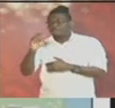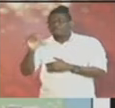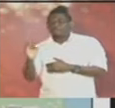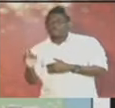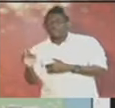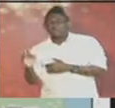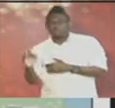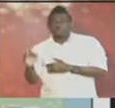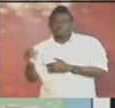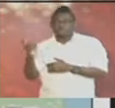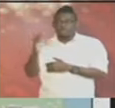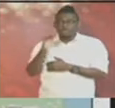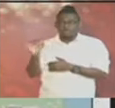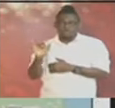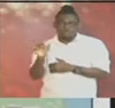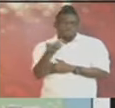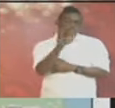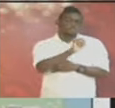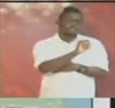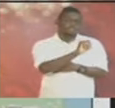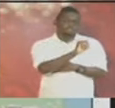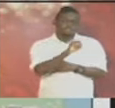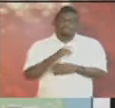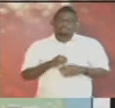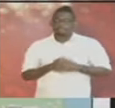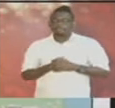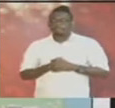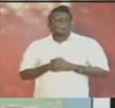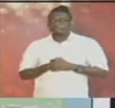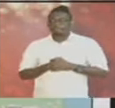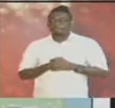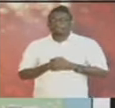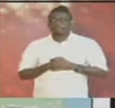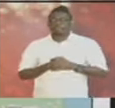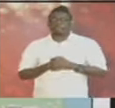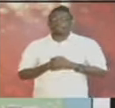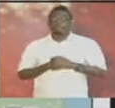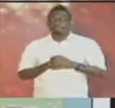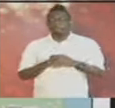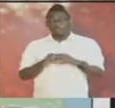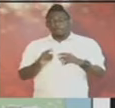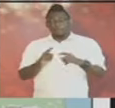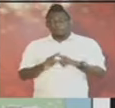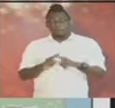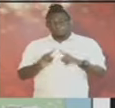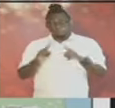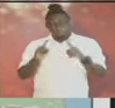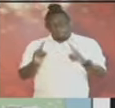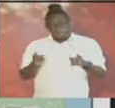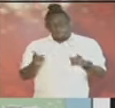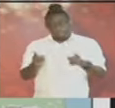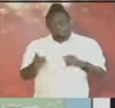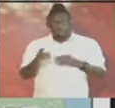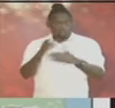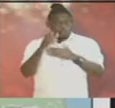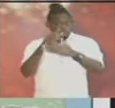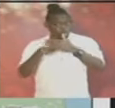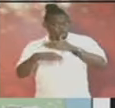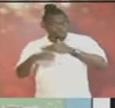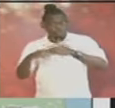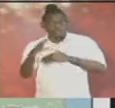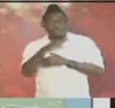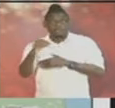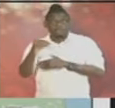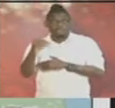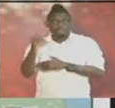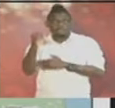area. So the decrease in the number of clusters were noted. However, we also note that Chaguanas and San Fernando, both in Central and